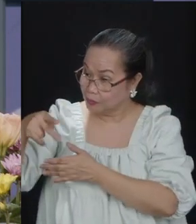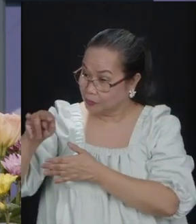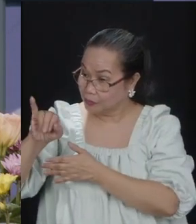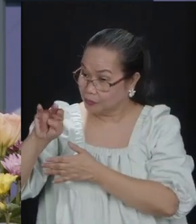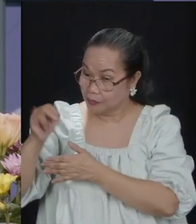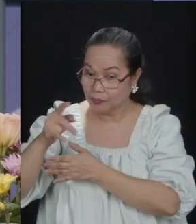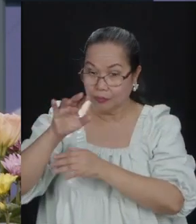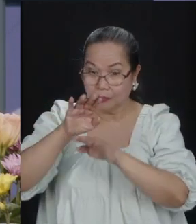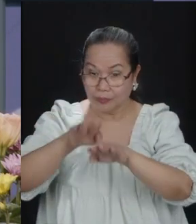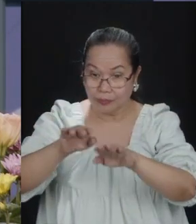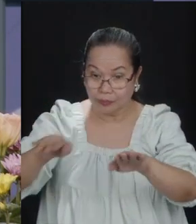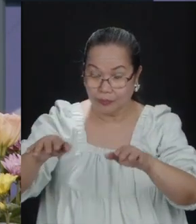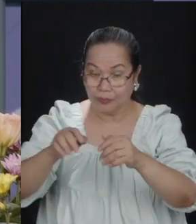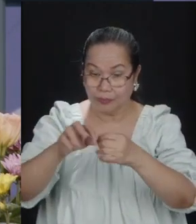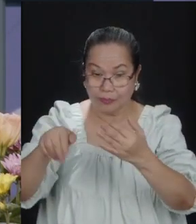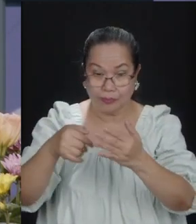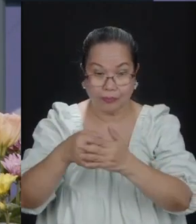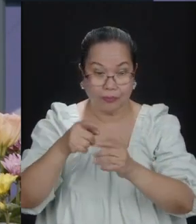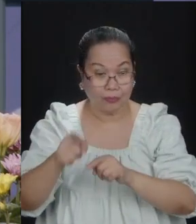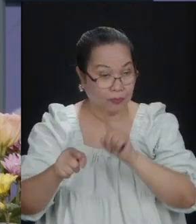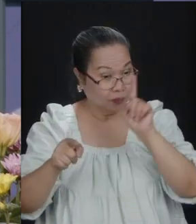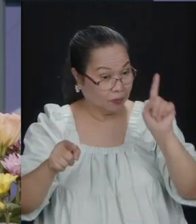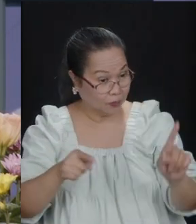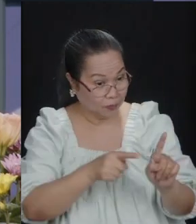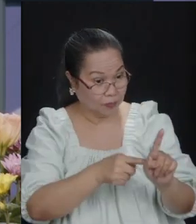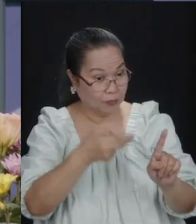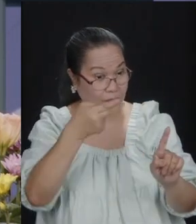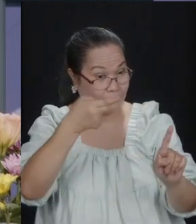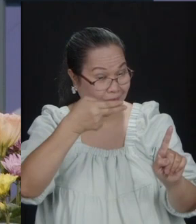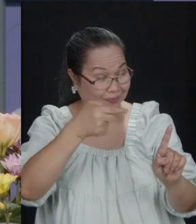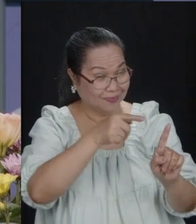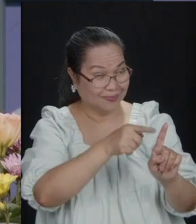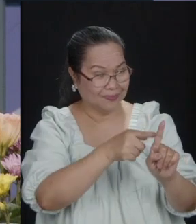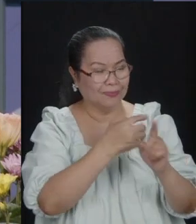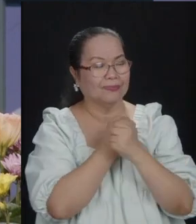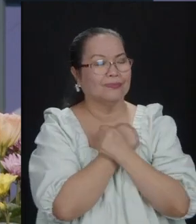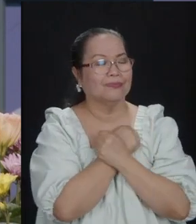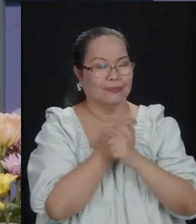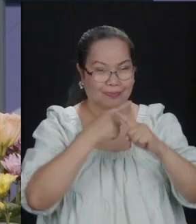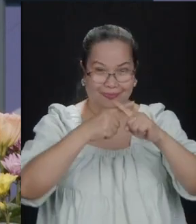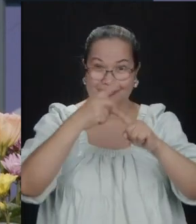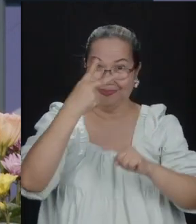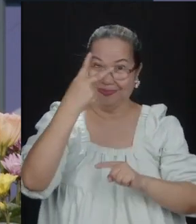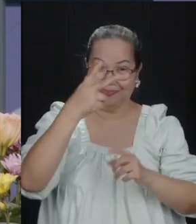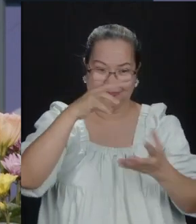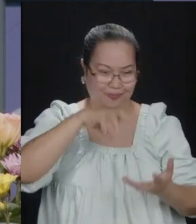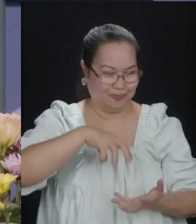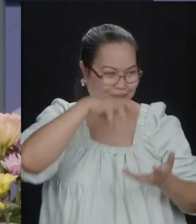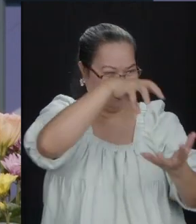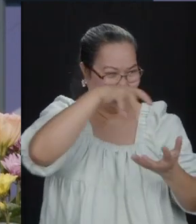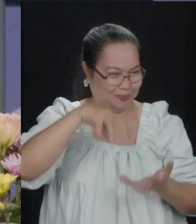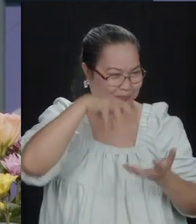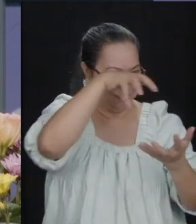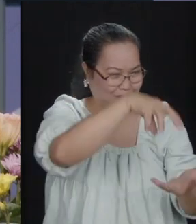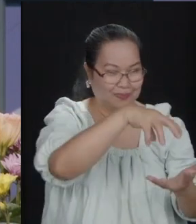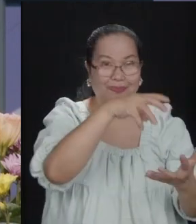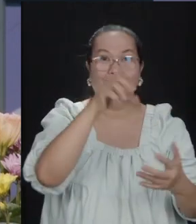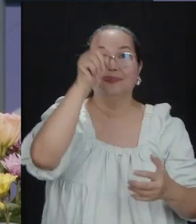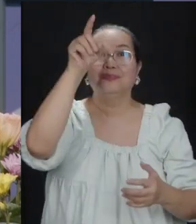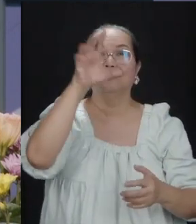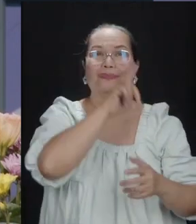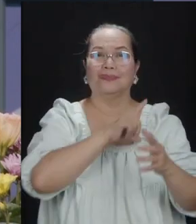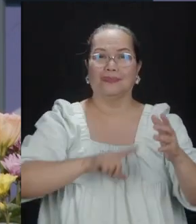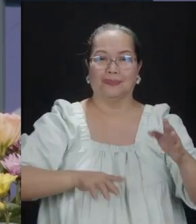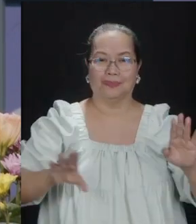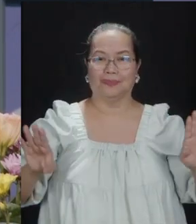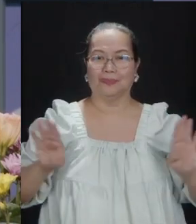and daughters. But to Hannah, he gave a double portion because he loved her, though the Lord had closed her womb.